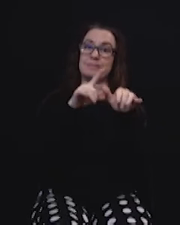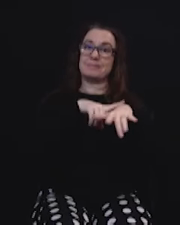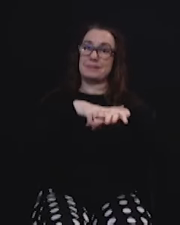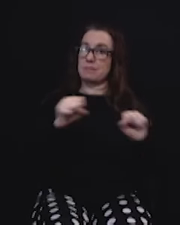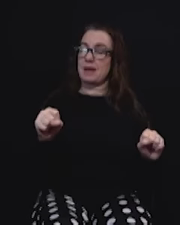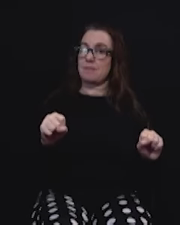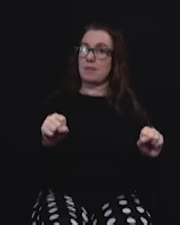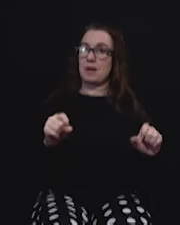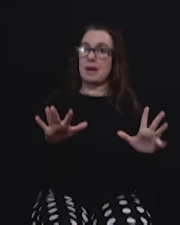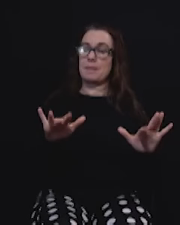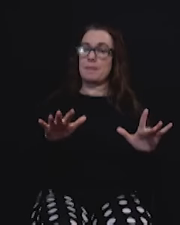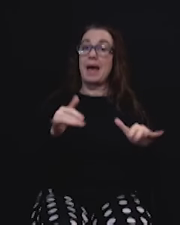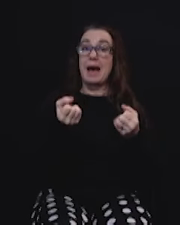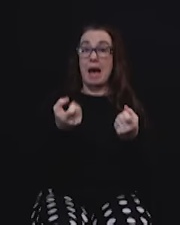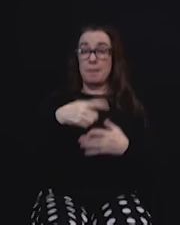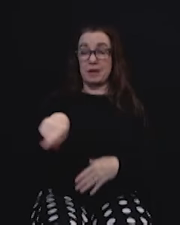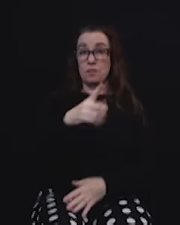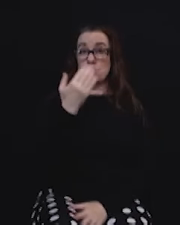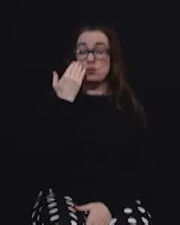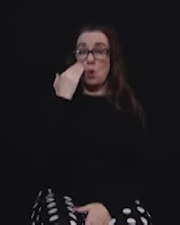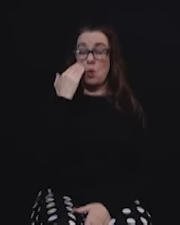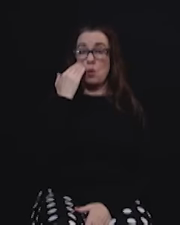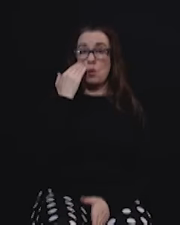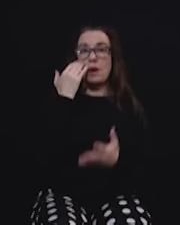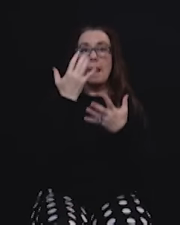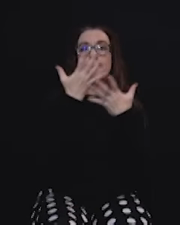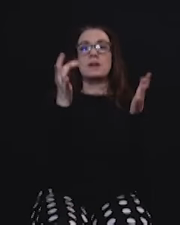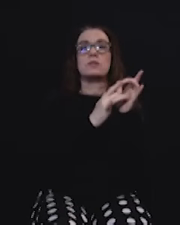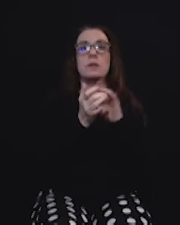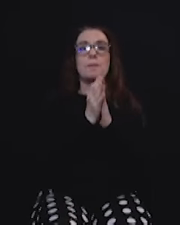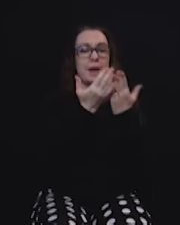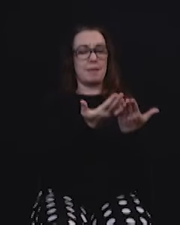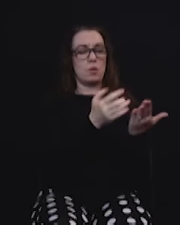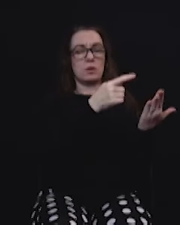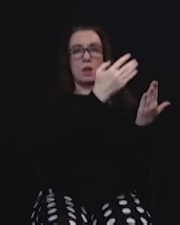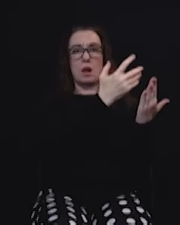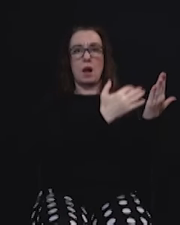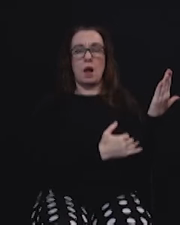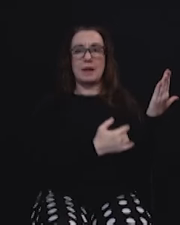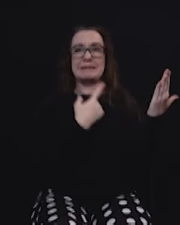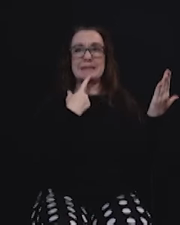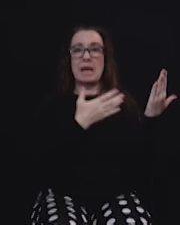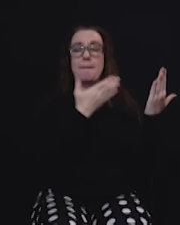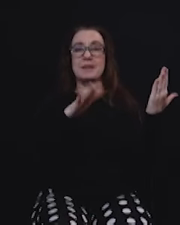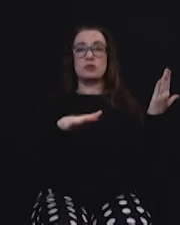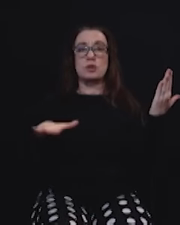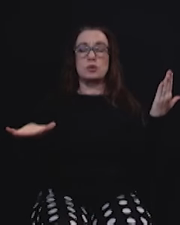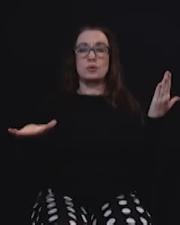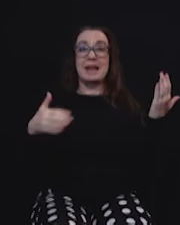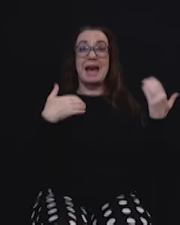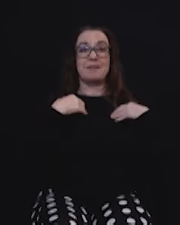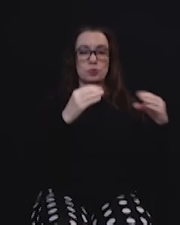at the same time, how many of you know how much the Bible also has to say about how much children have to teach